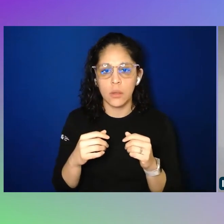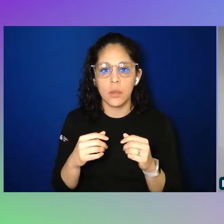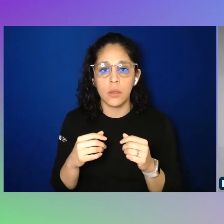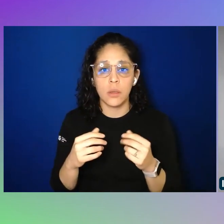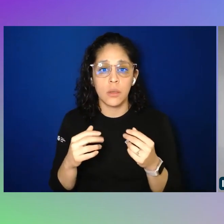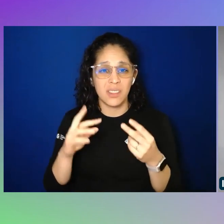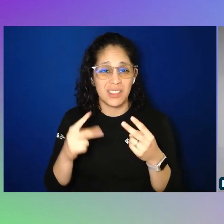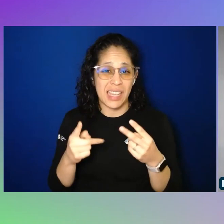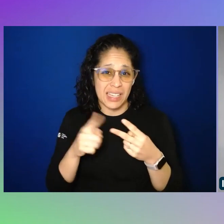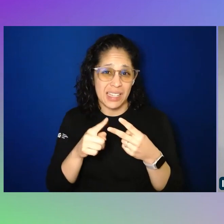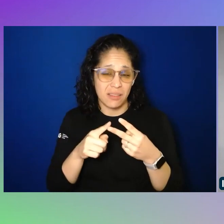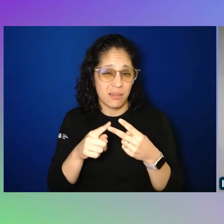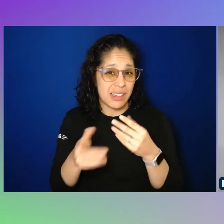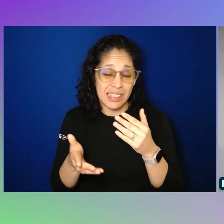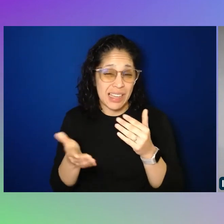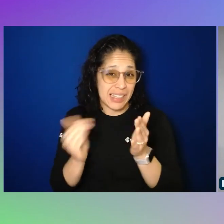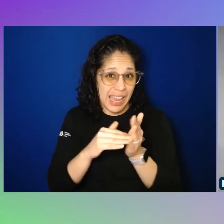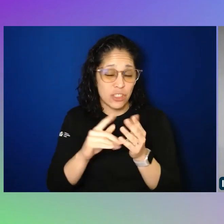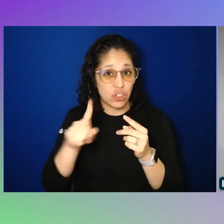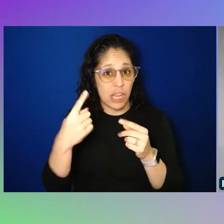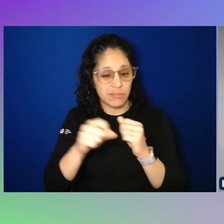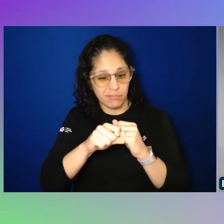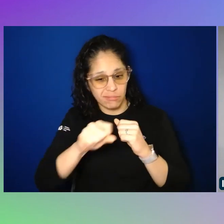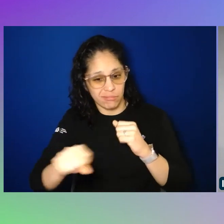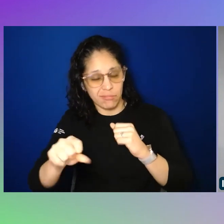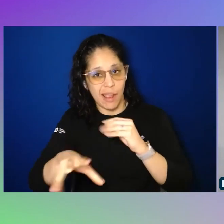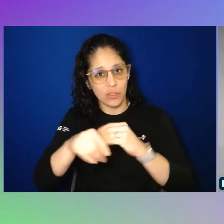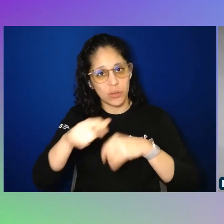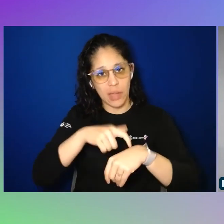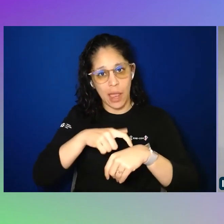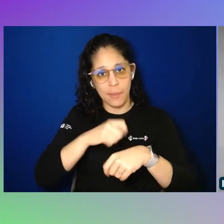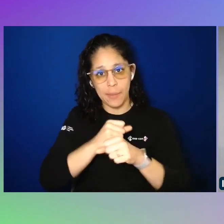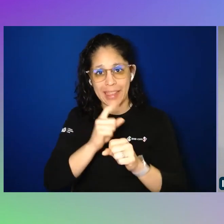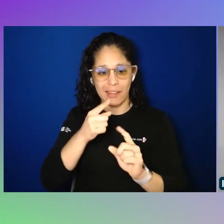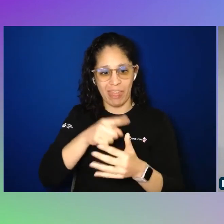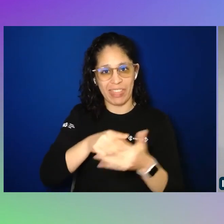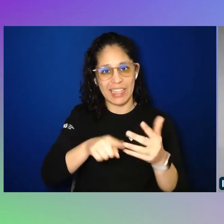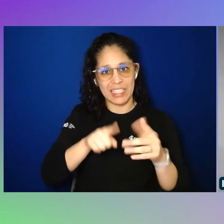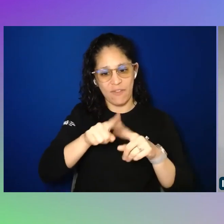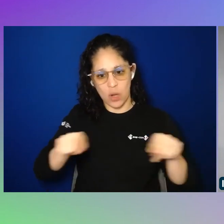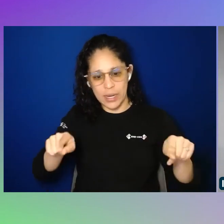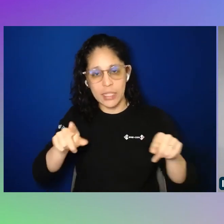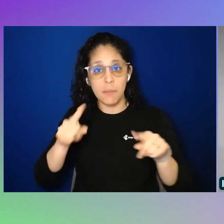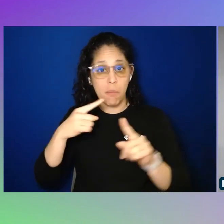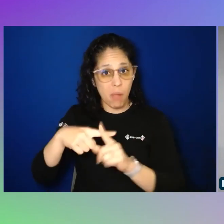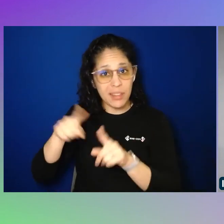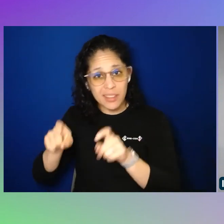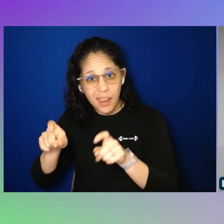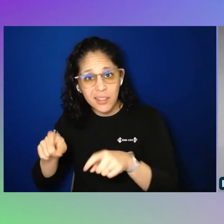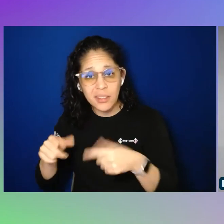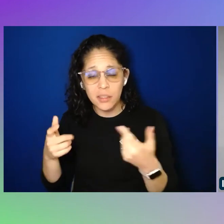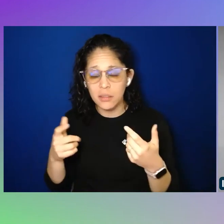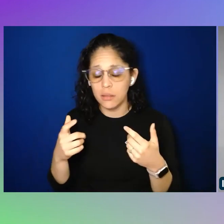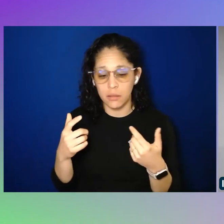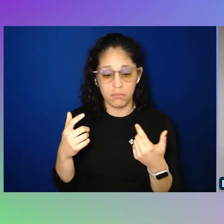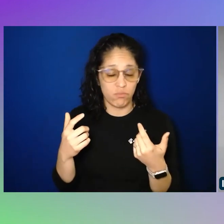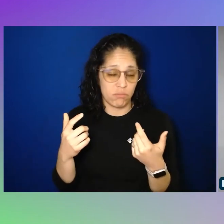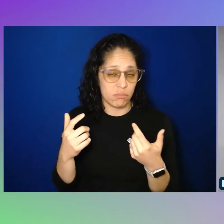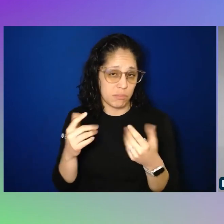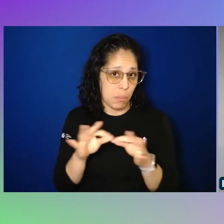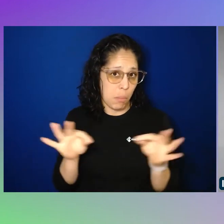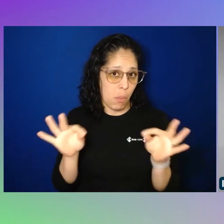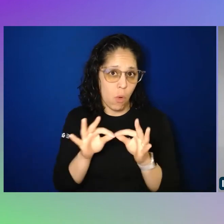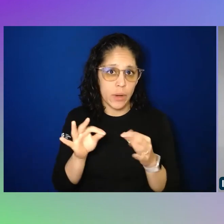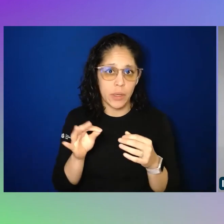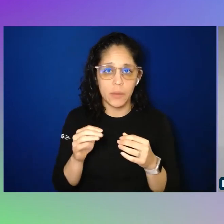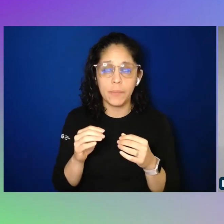need a bit of extra time to to make these variants and to test them. QAs will need to